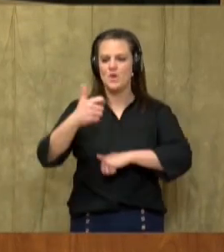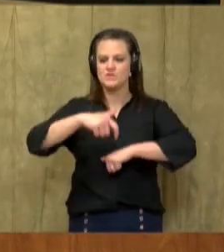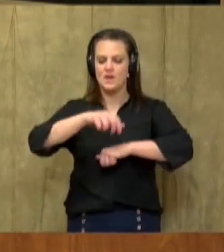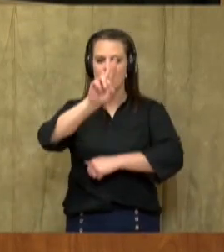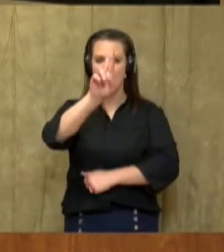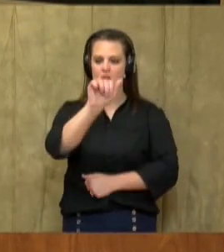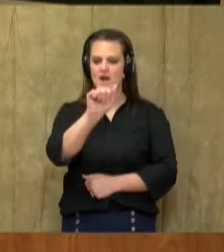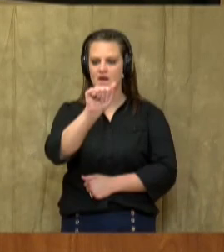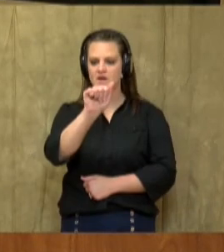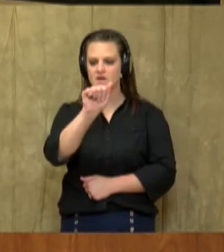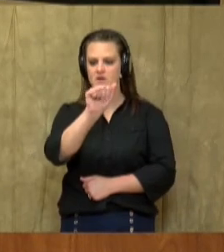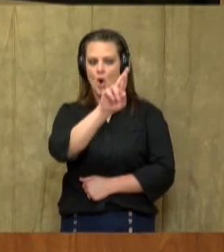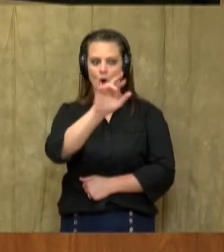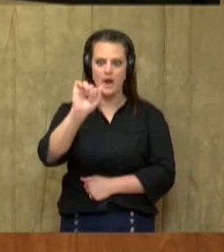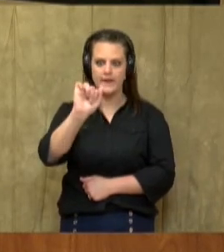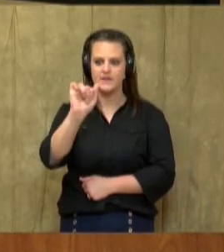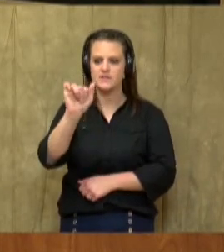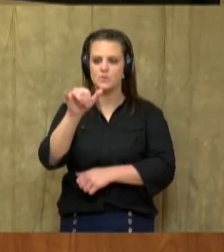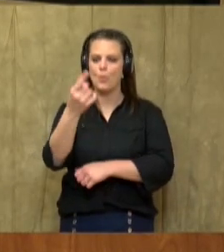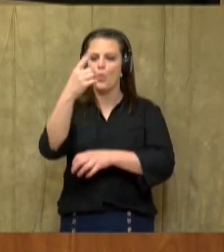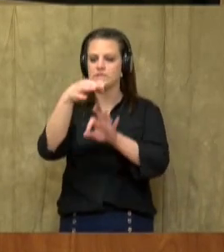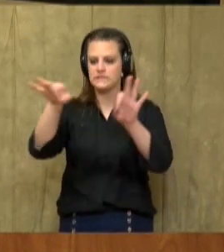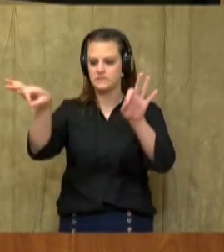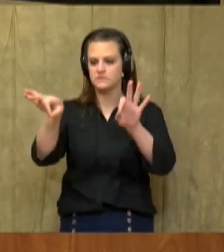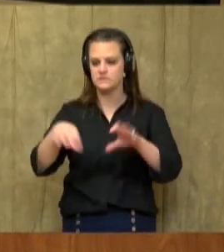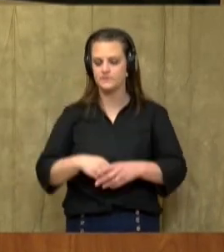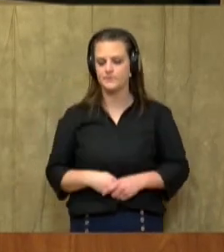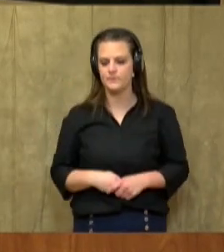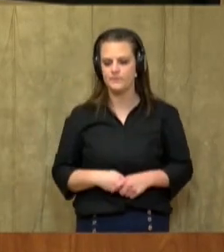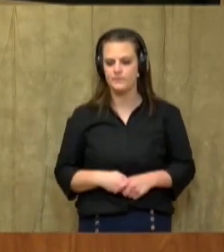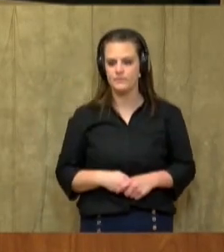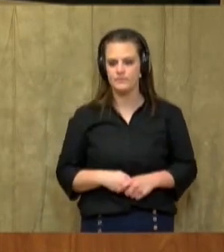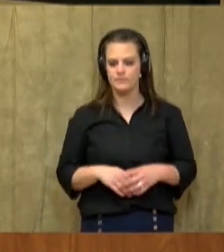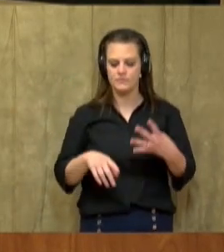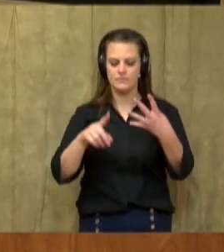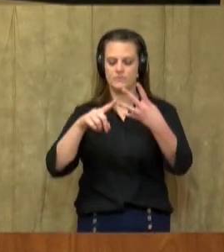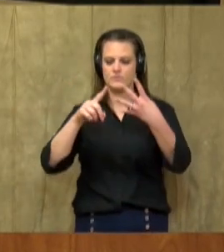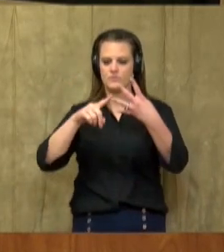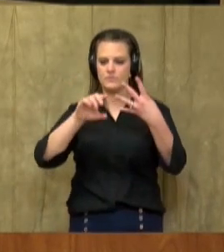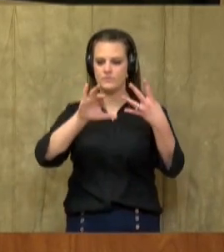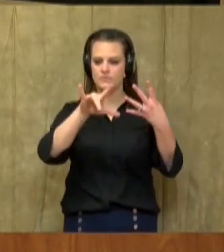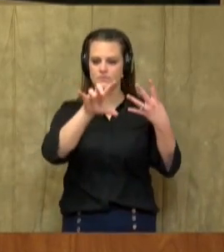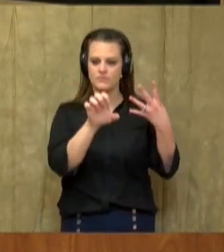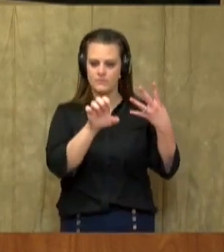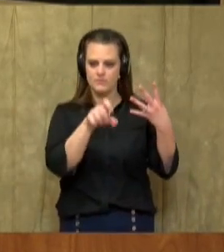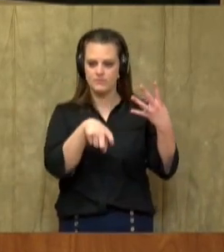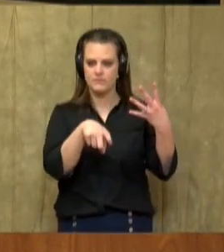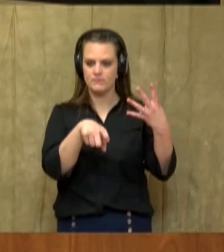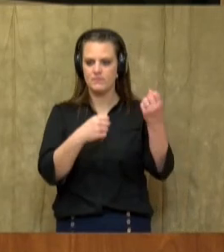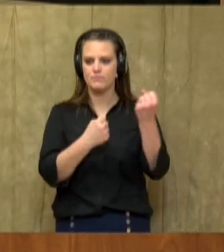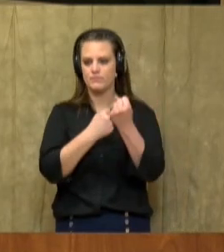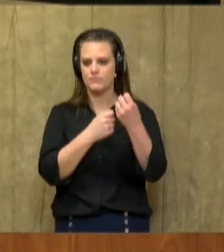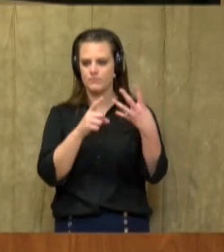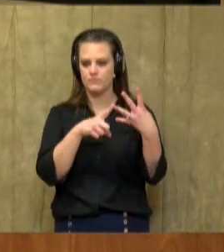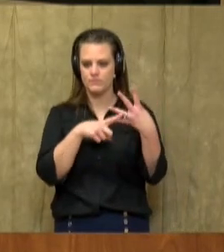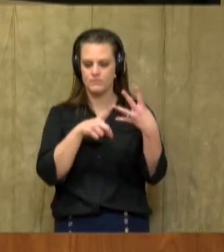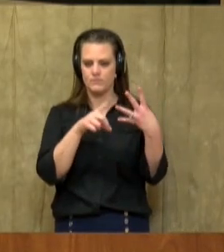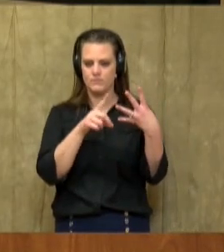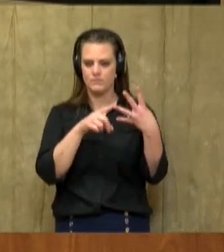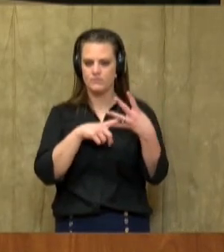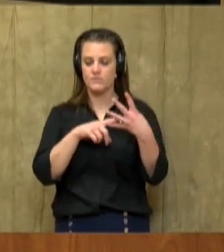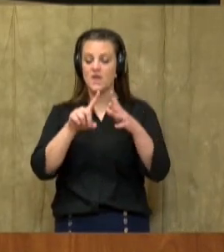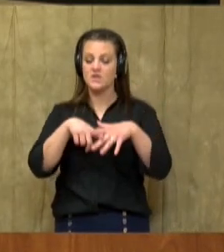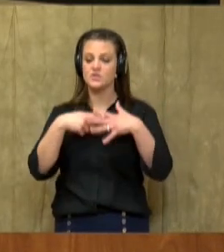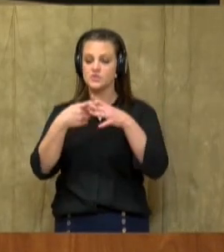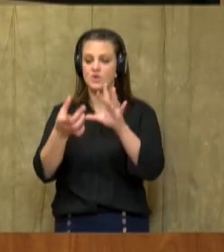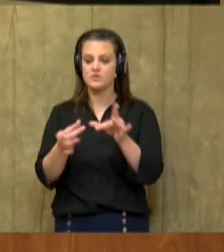and the A, are going to go in the same sentence. Okay? Then I have to cite and prove it. In the